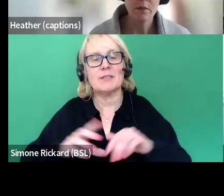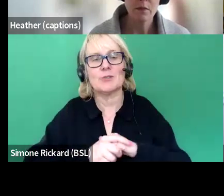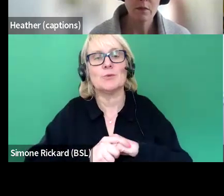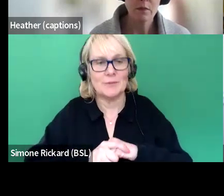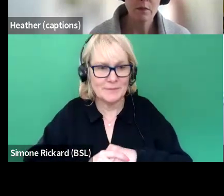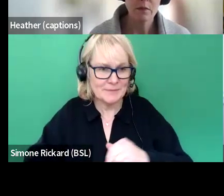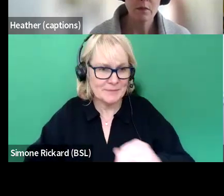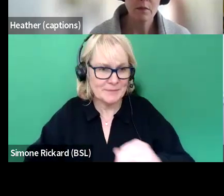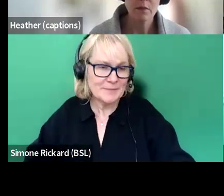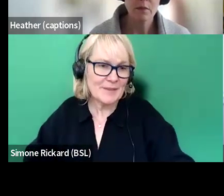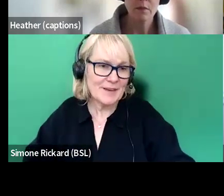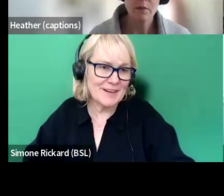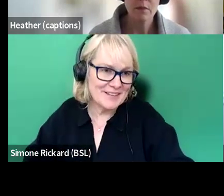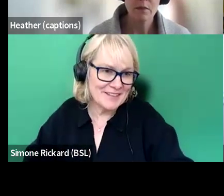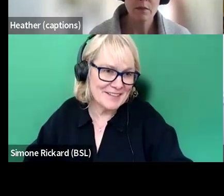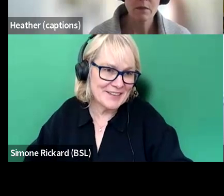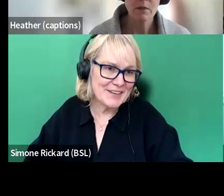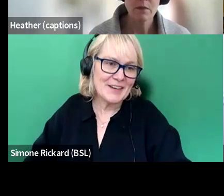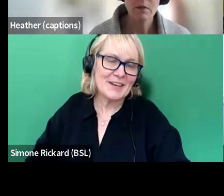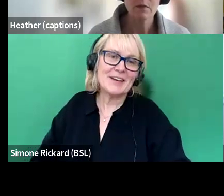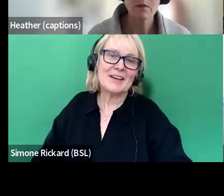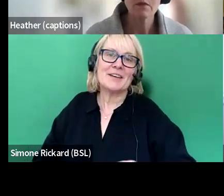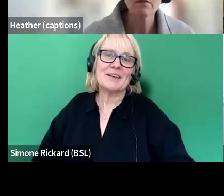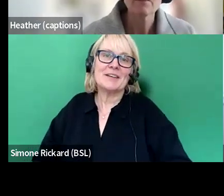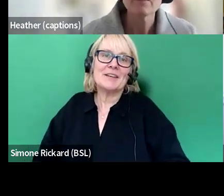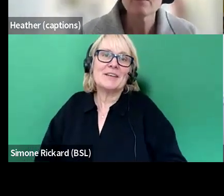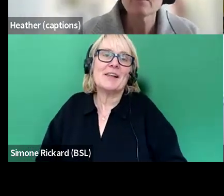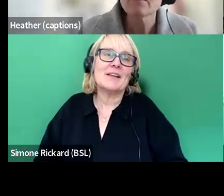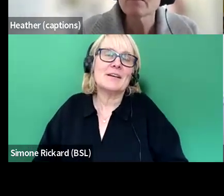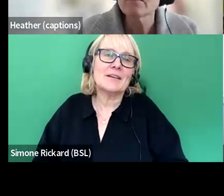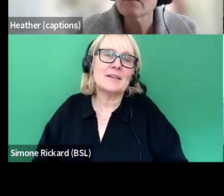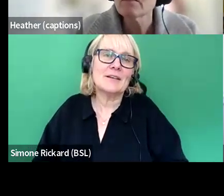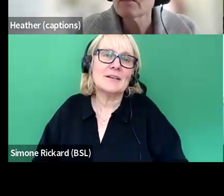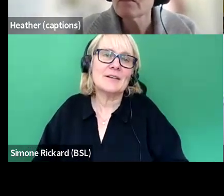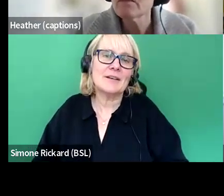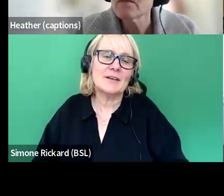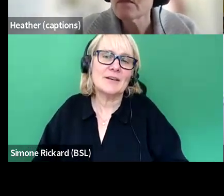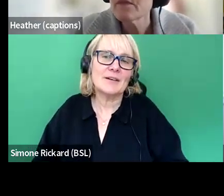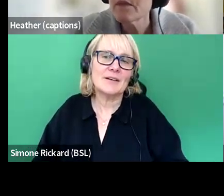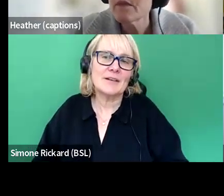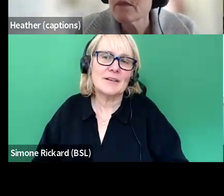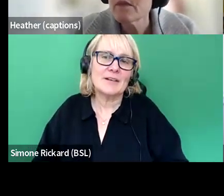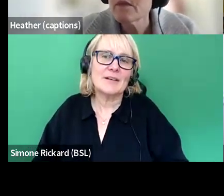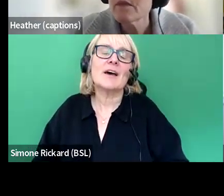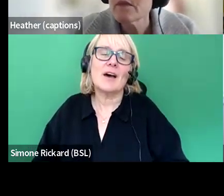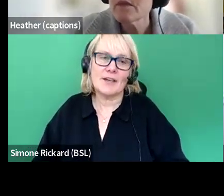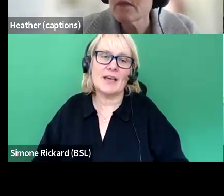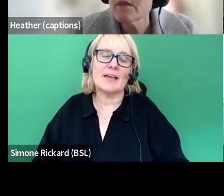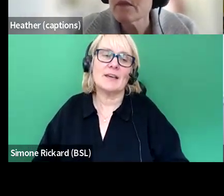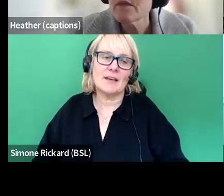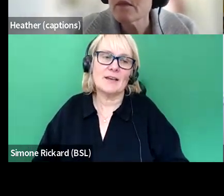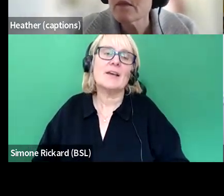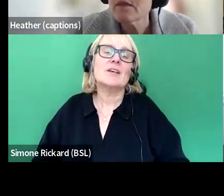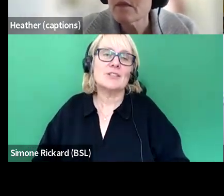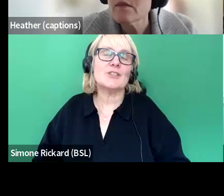can't see me at all. Yeah, sorry, I only had the currently working interpreter set up, but I will